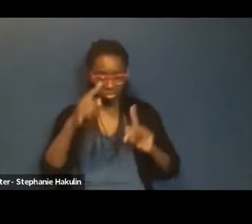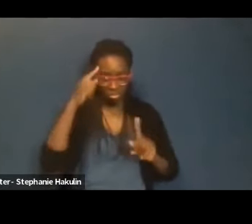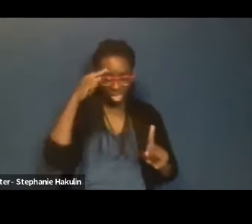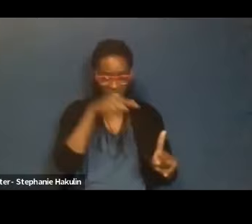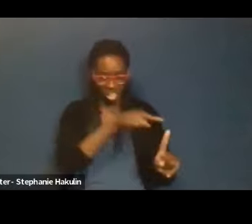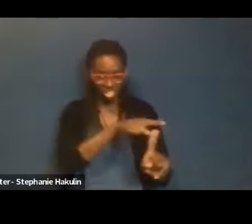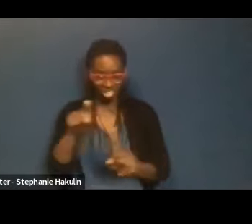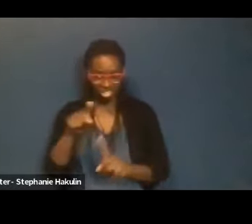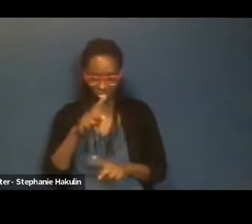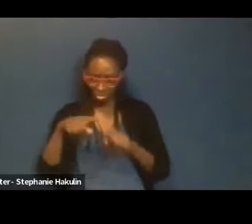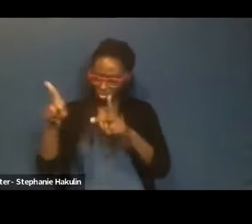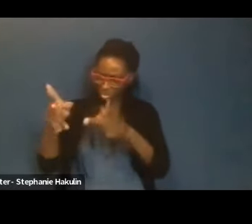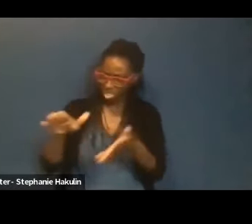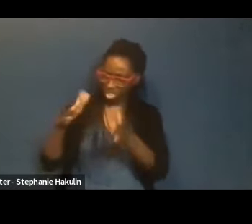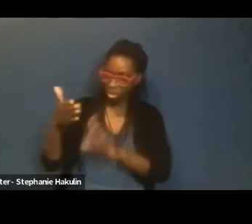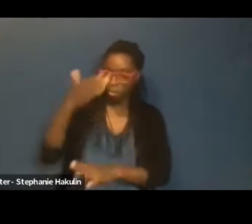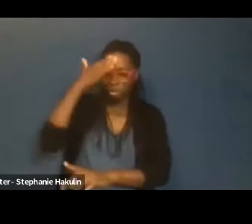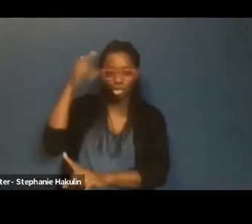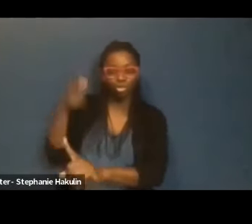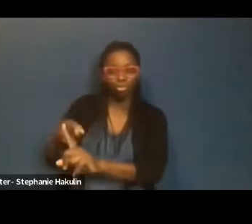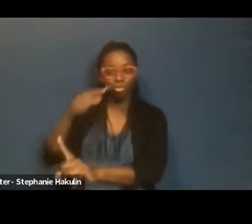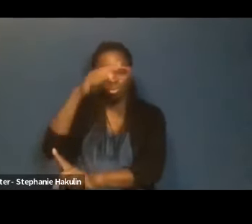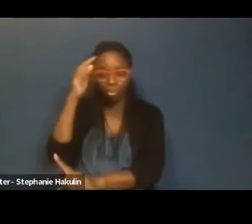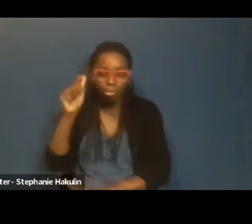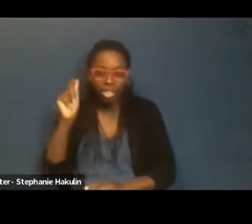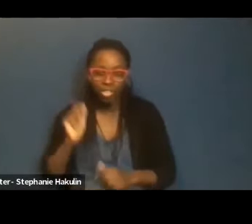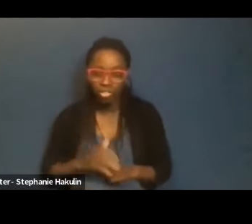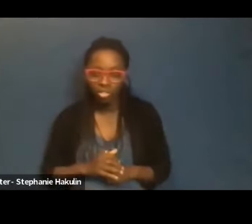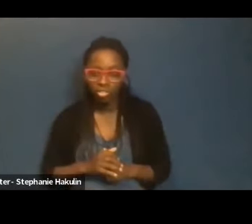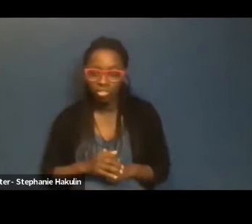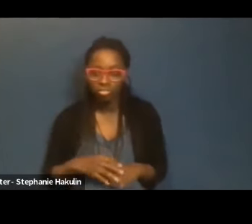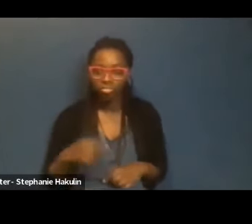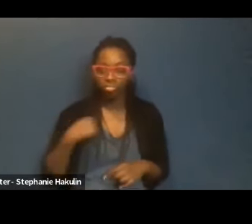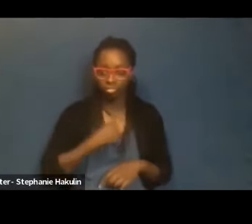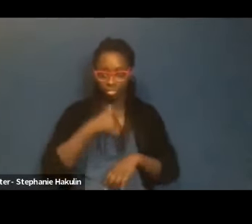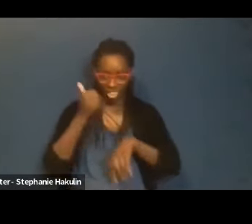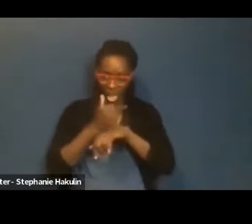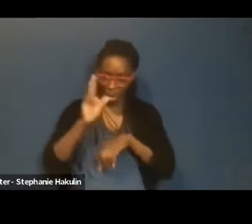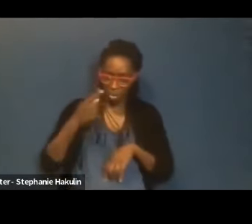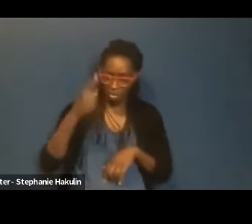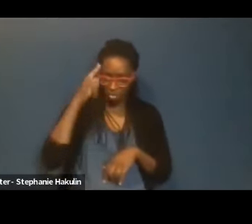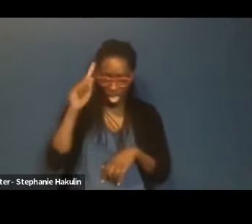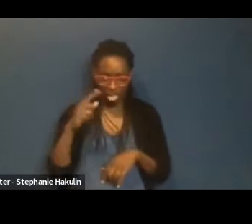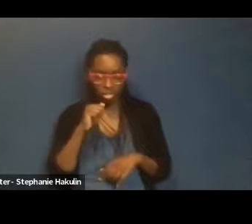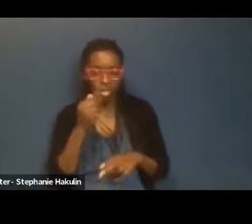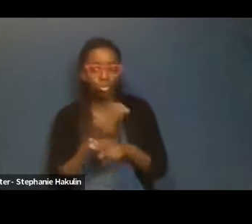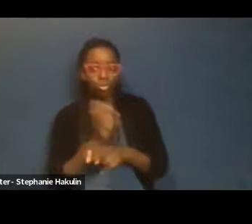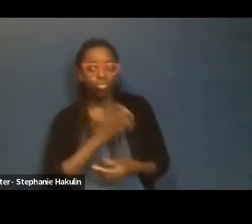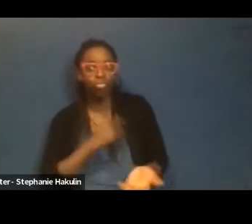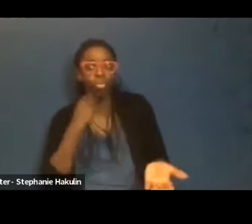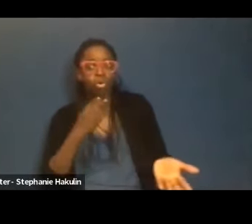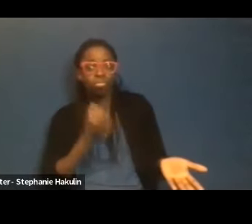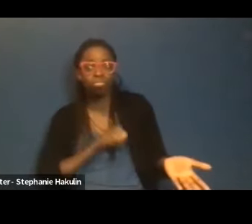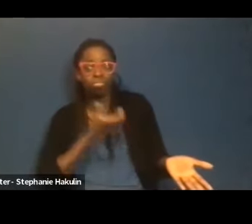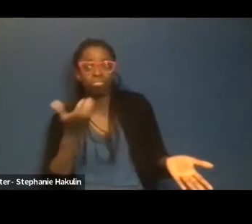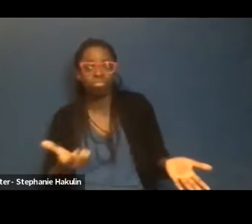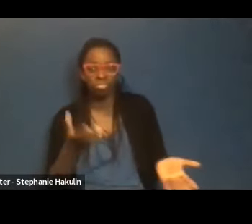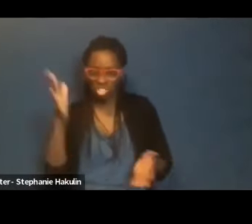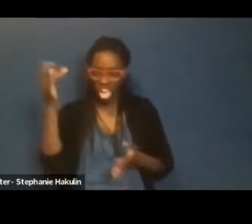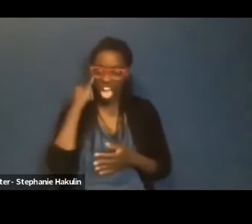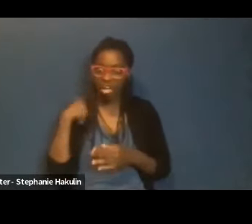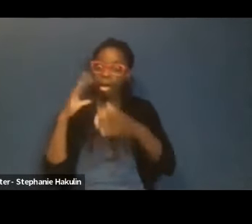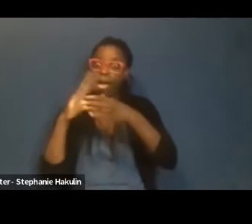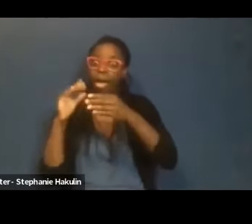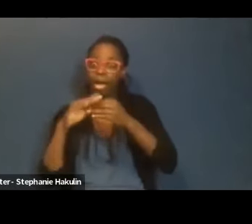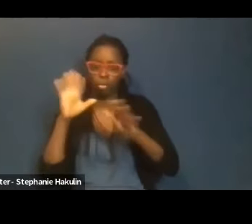blame color boys for not using their voices when history has taught us that a Black man with something to say is far too dangerous to live? How can you tell us to